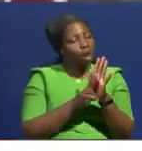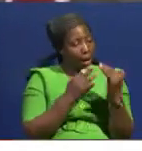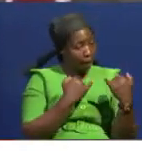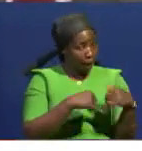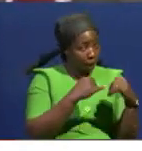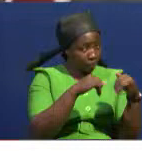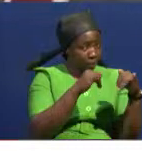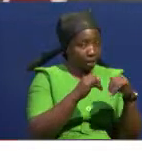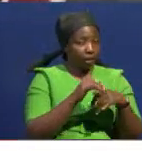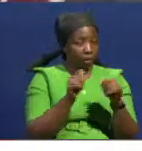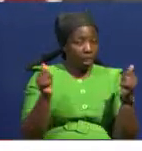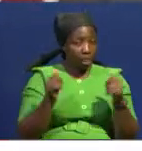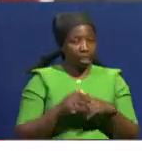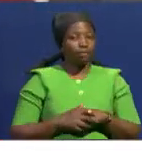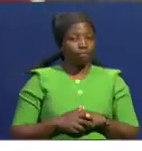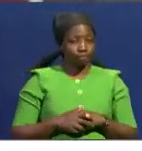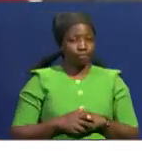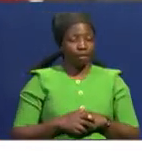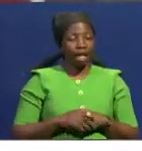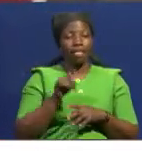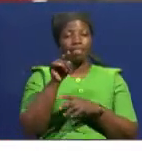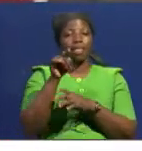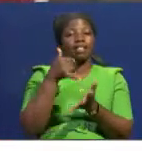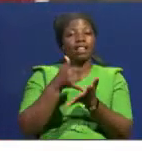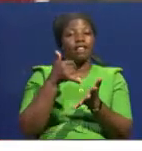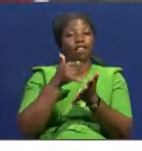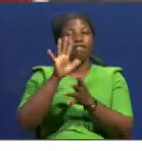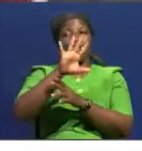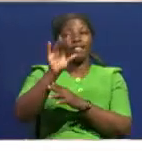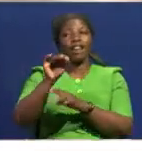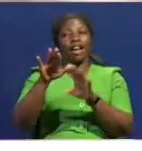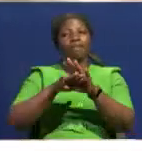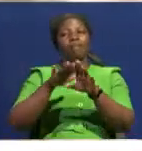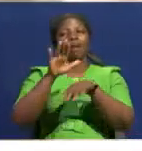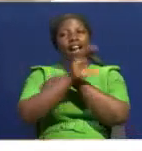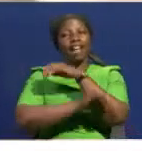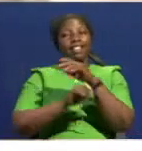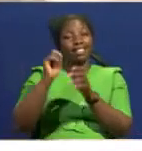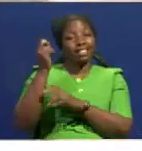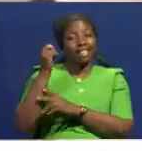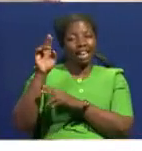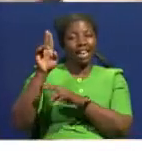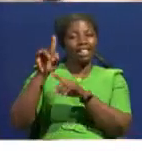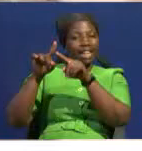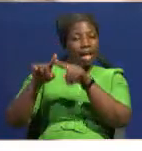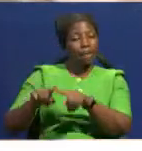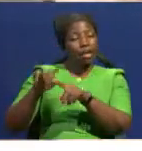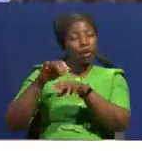WHO standards in all the African Union member states. Kenya is banking